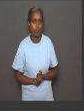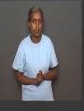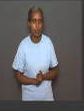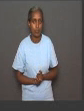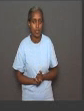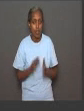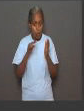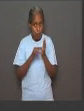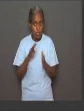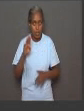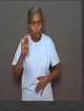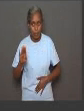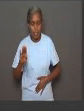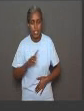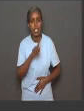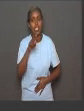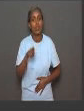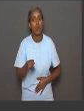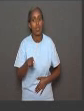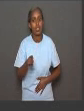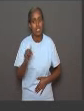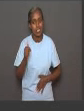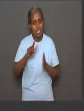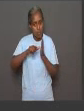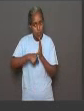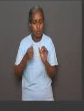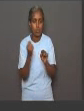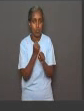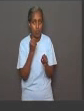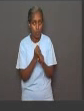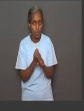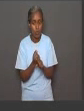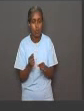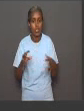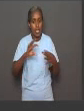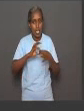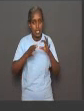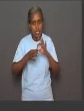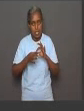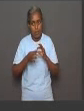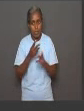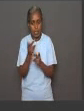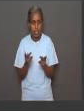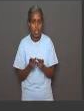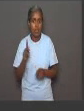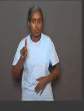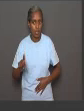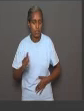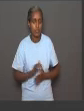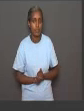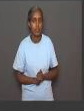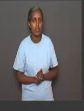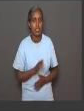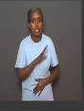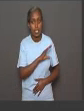Model B requires 10 minutes of work on assembly line 1